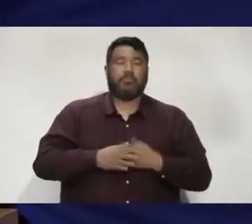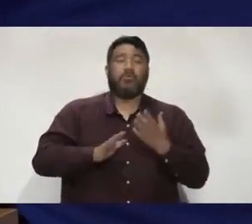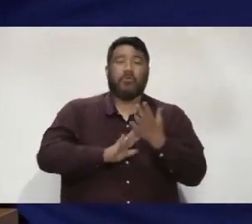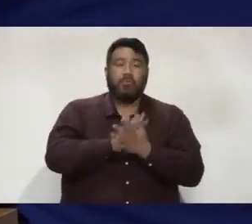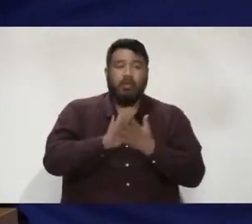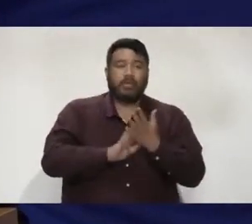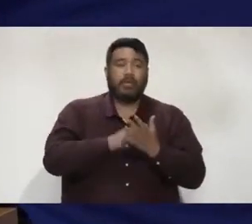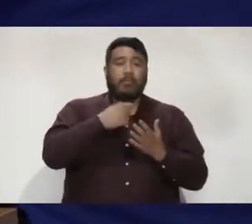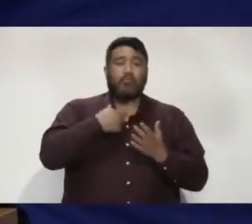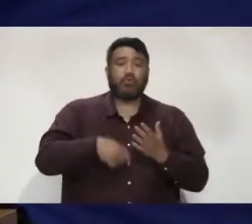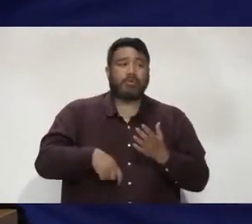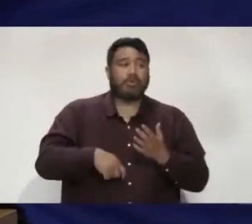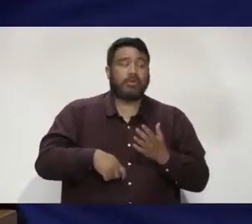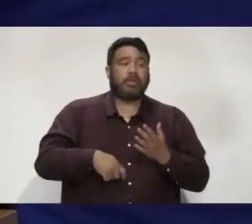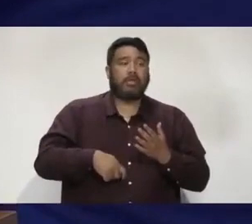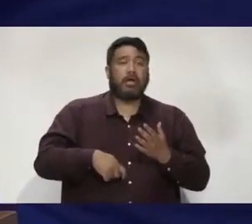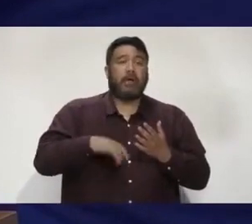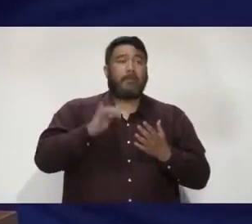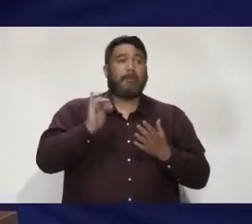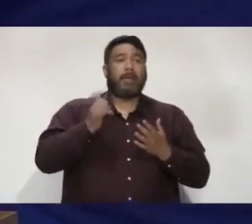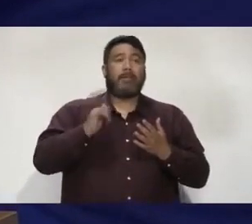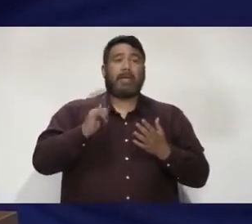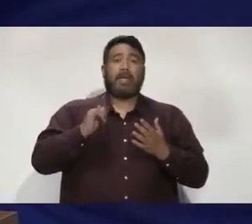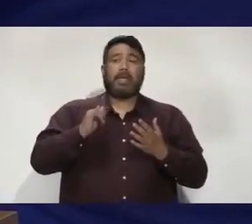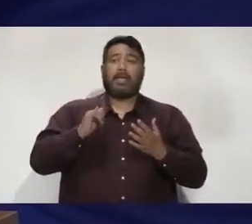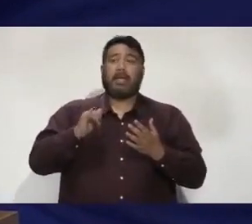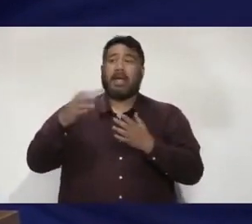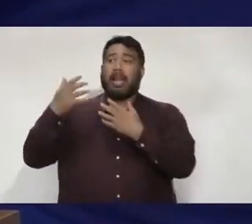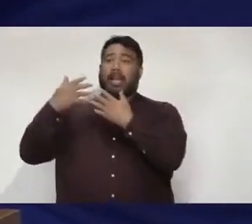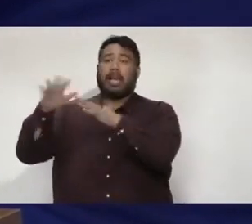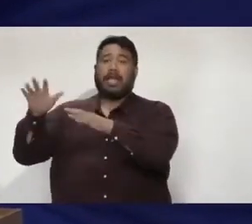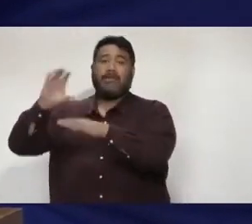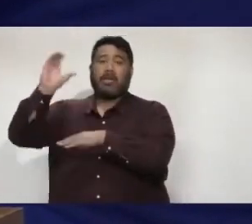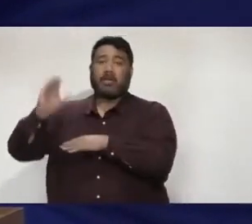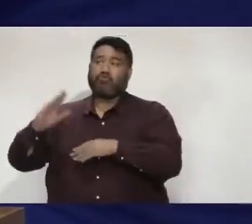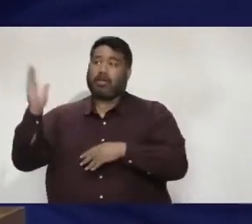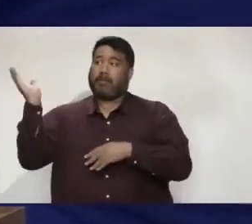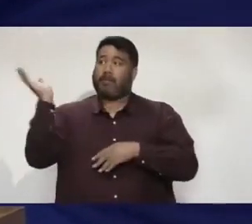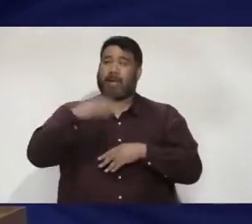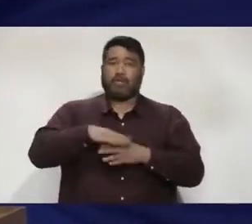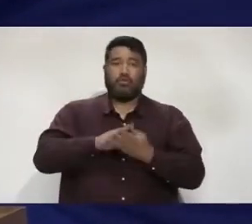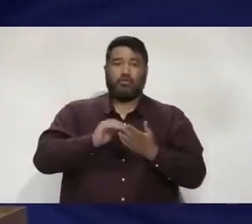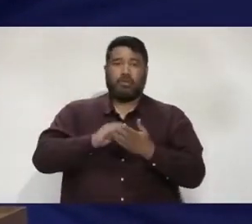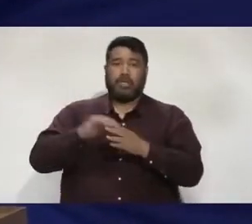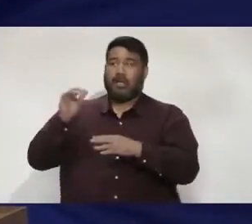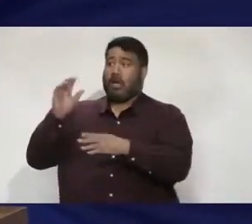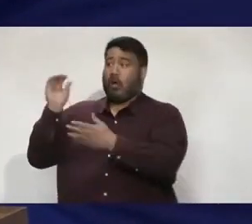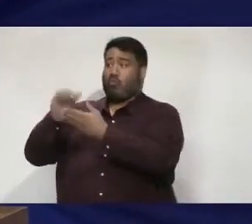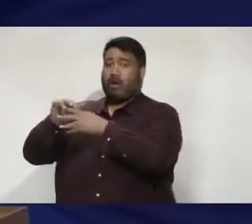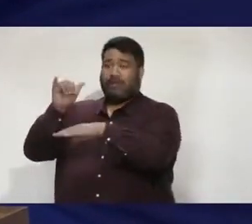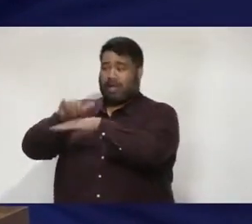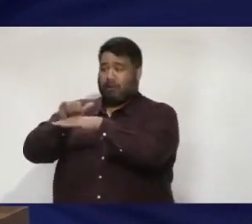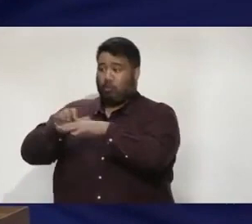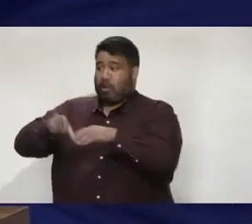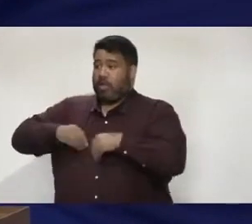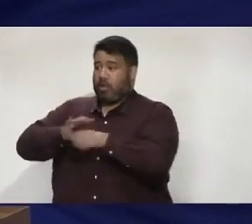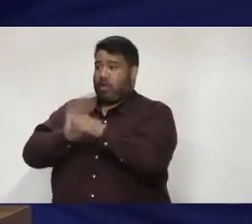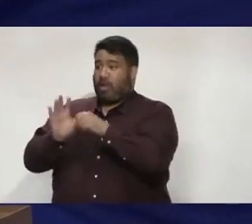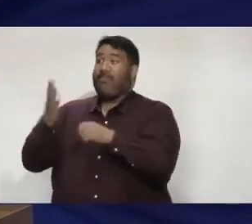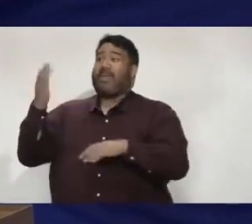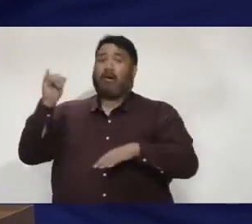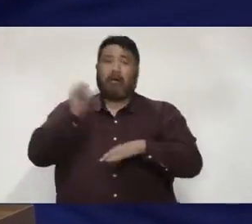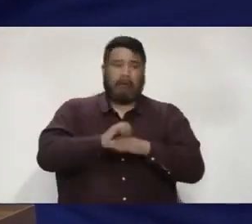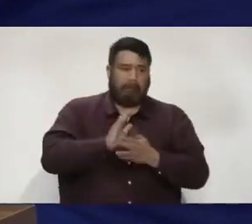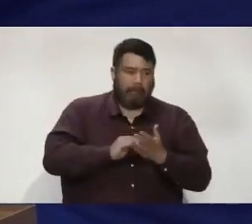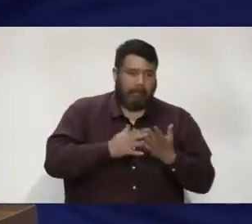the virus at an airport before they got on a plane. There's a variety of scenarios. But we'll come back to you whether or not they